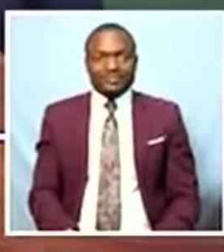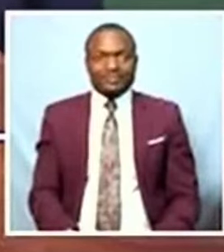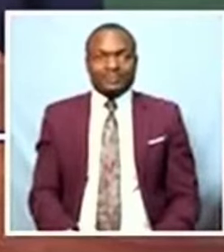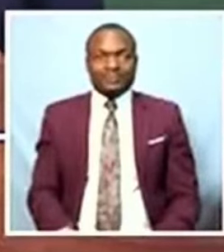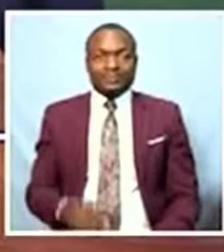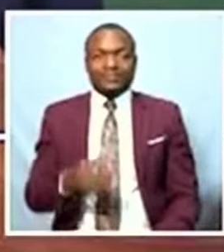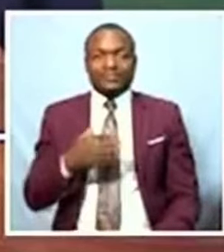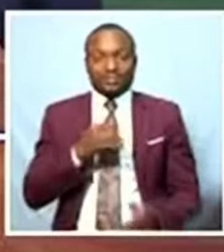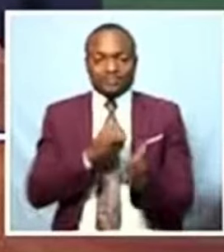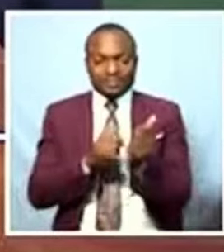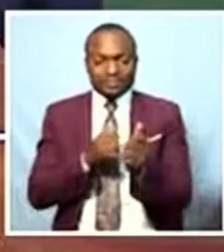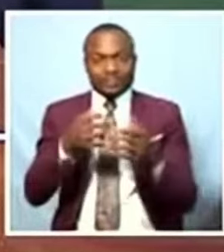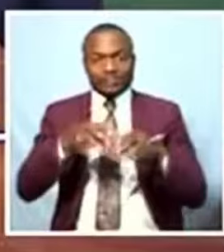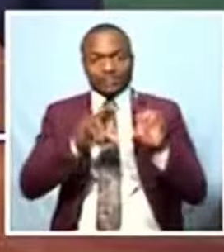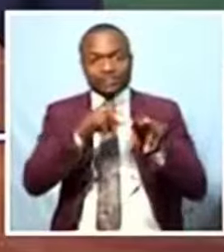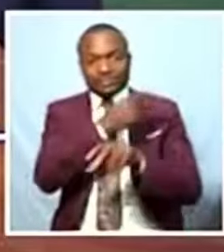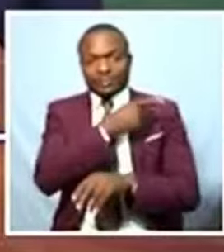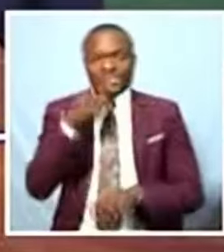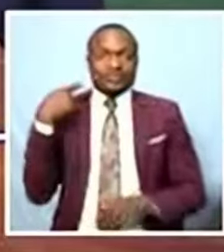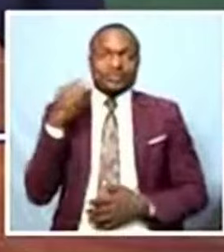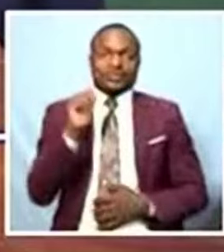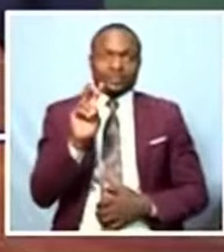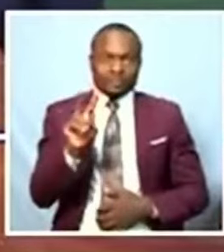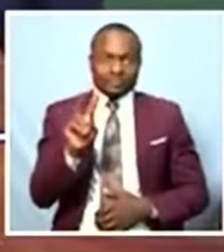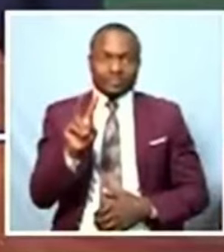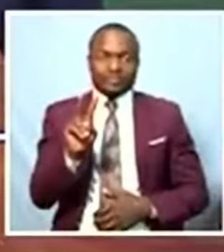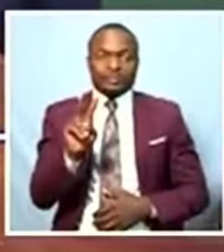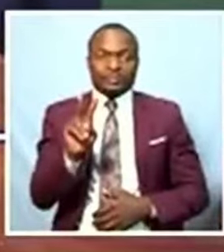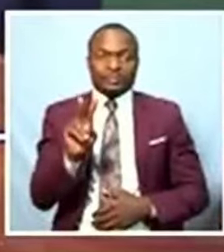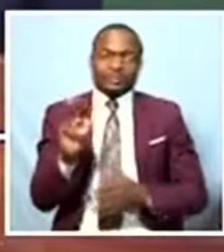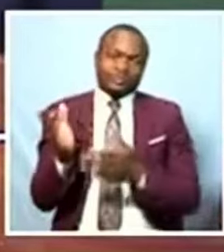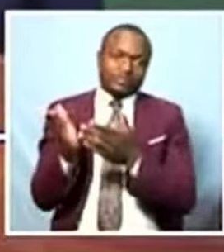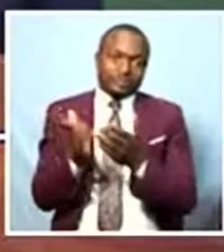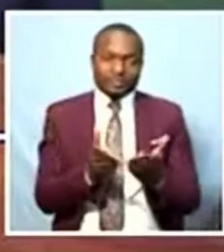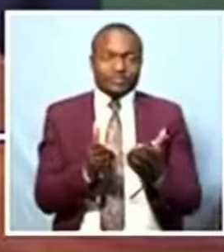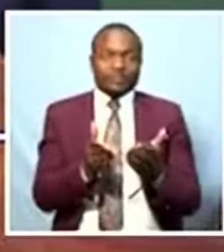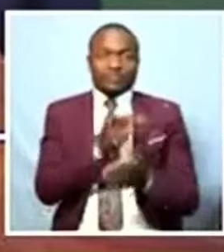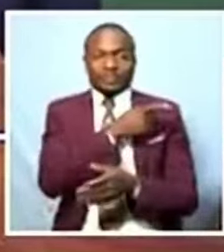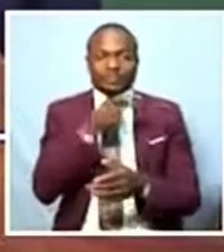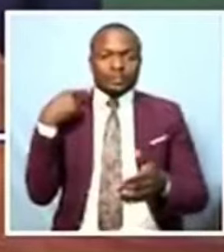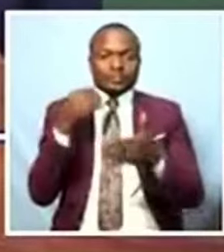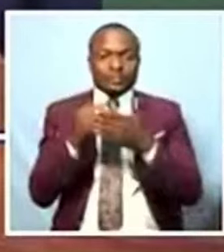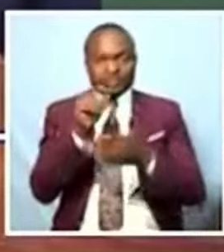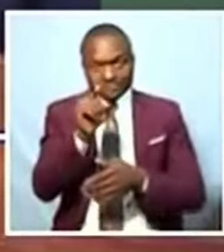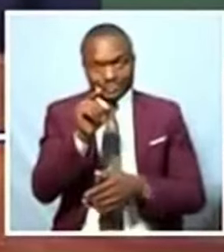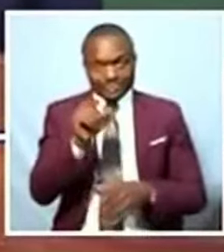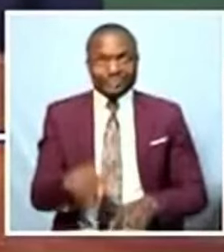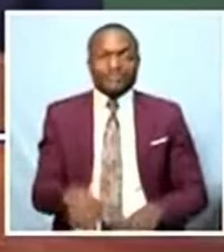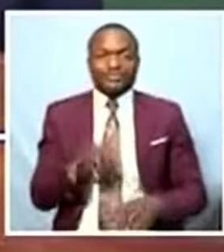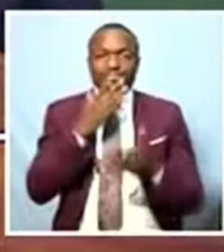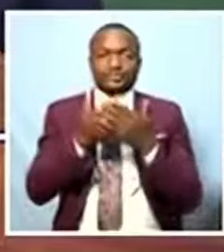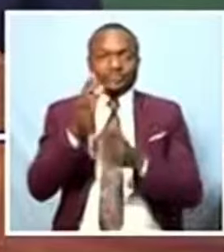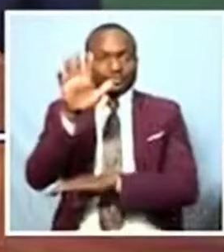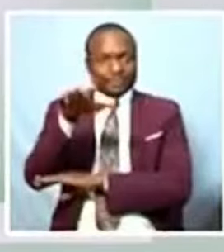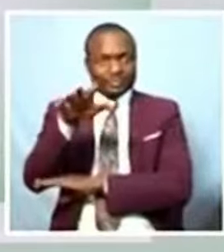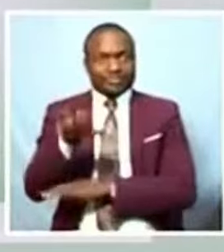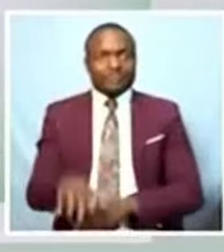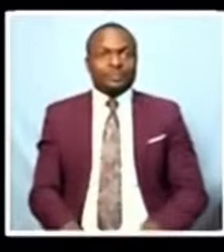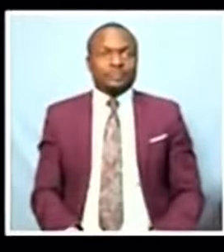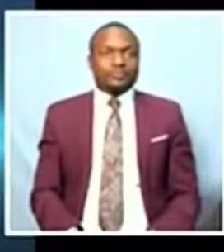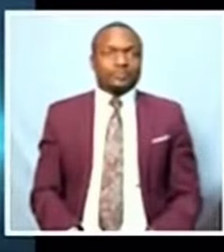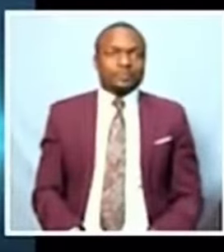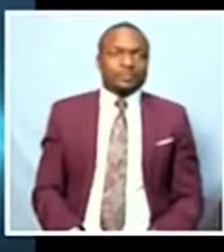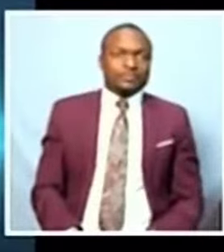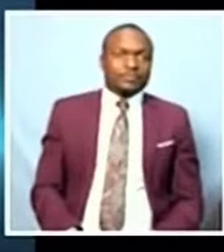Mwendakatama. Continue watching Parliament TV as we endeavor to bring Parliament closer to you. Good afternoon.